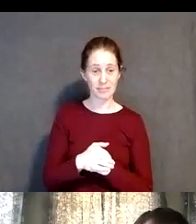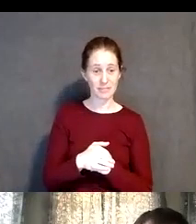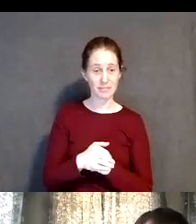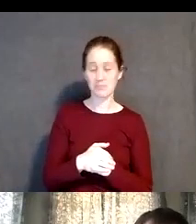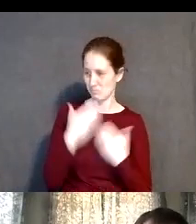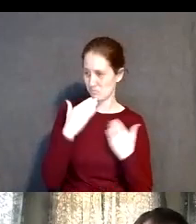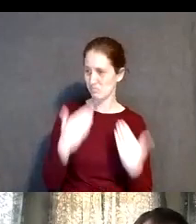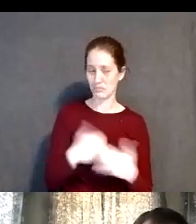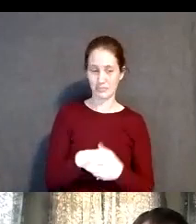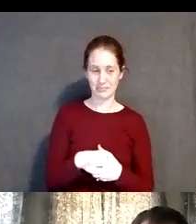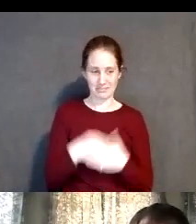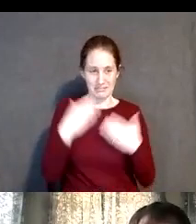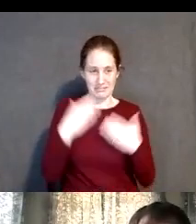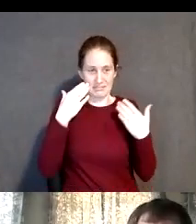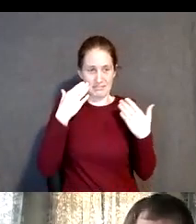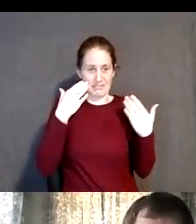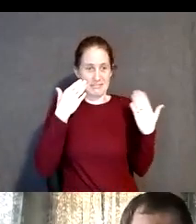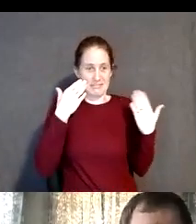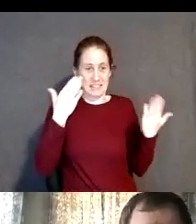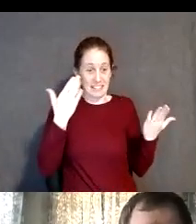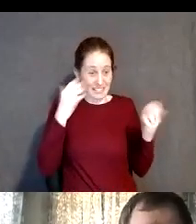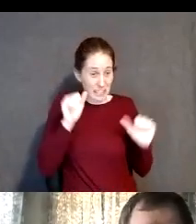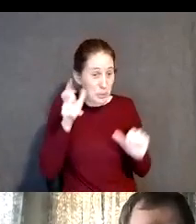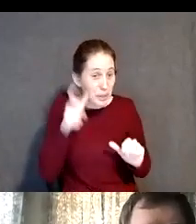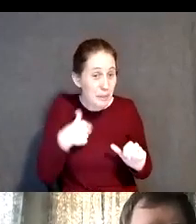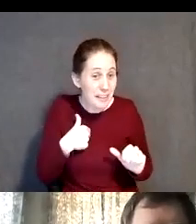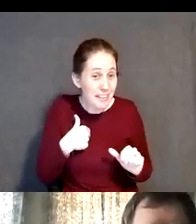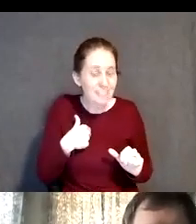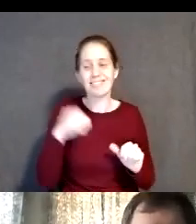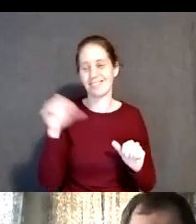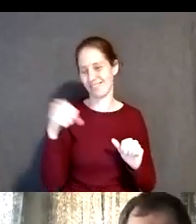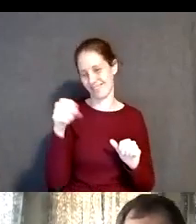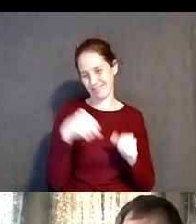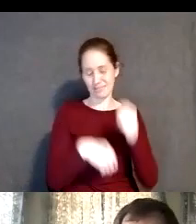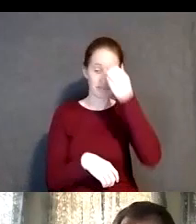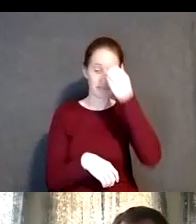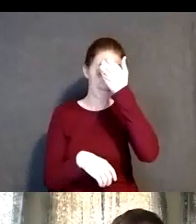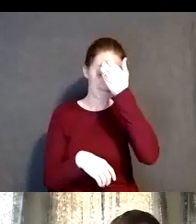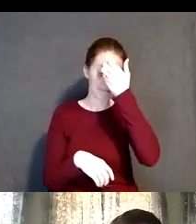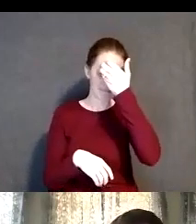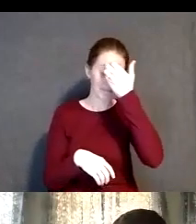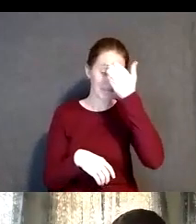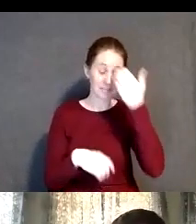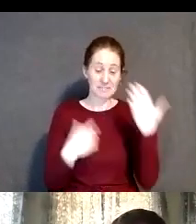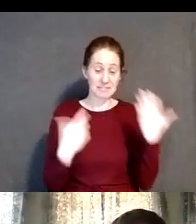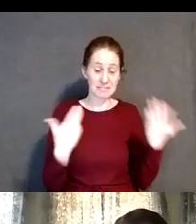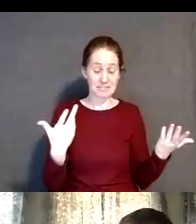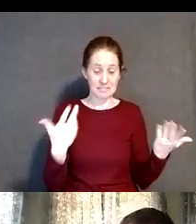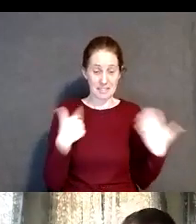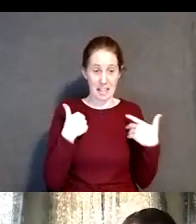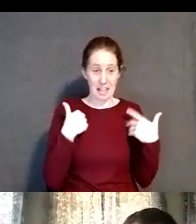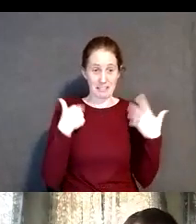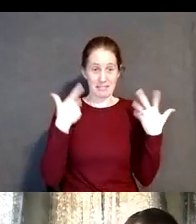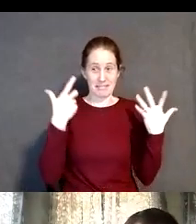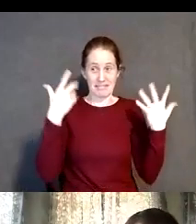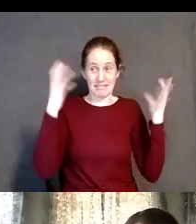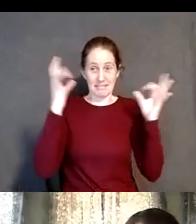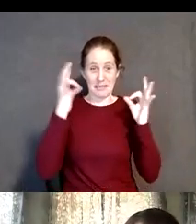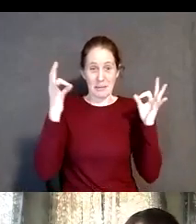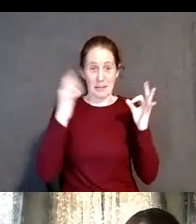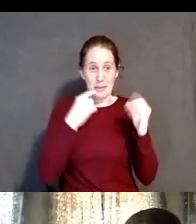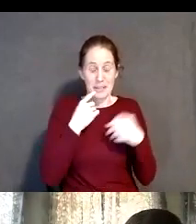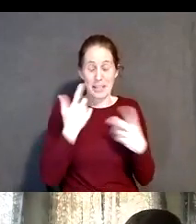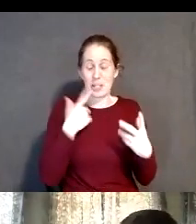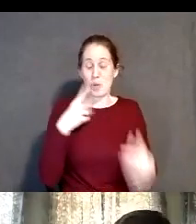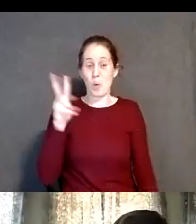Absolutely. I don't know. Can you hear me? Okay. Yes. All right. Yeah, I no idea what to say other than,